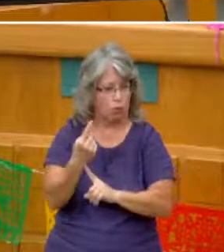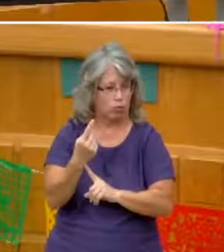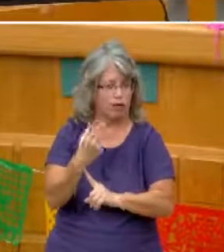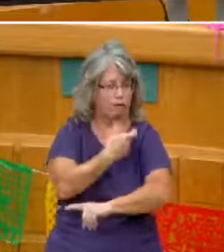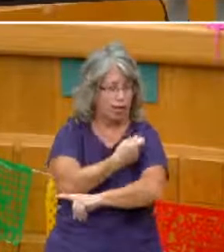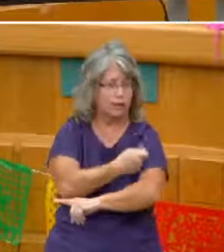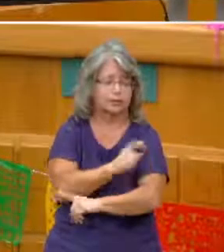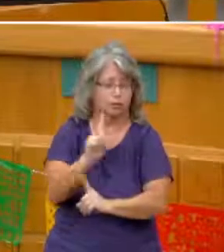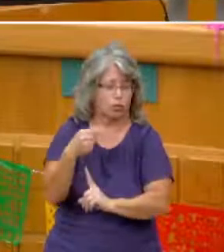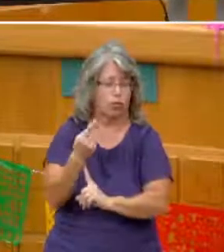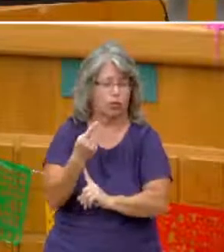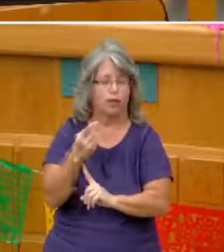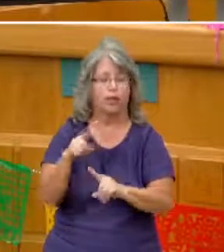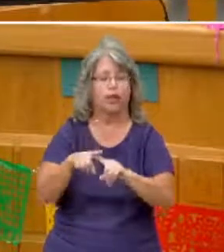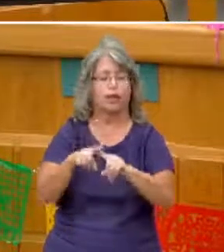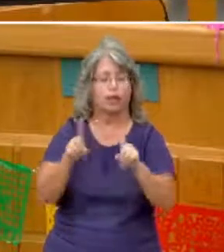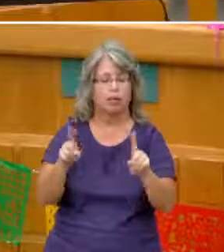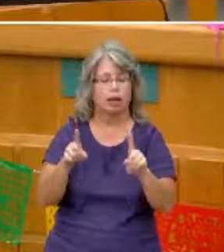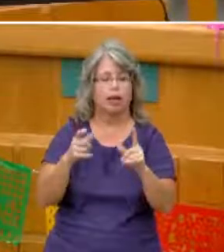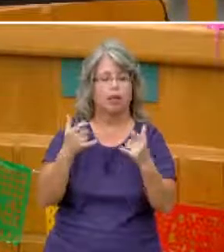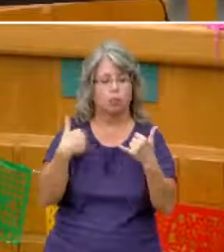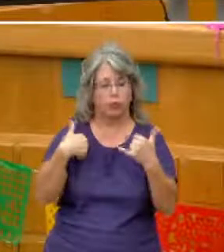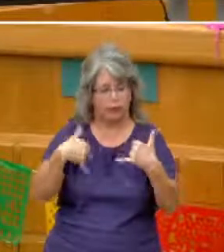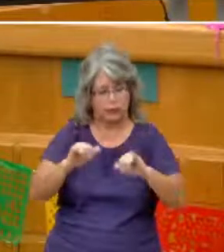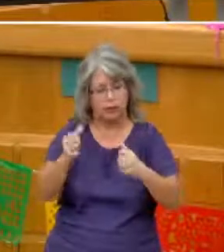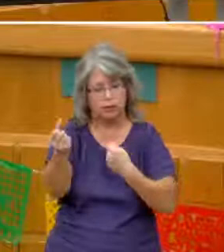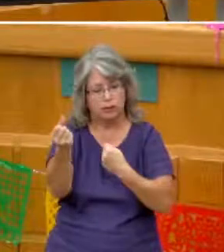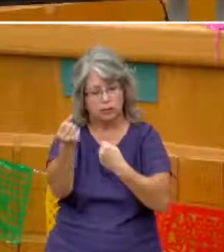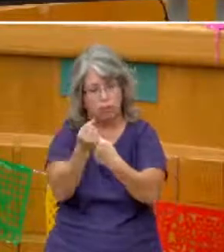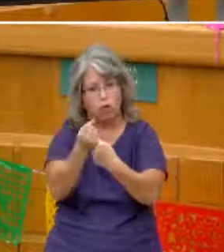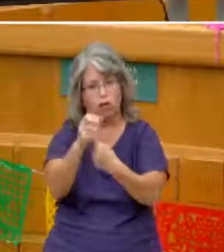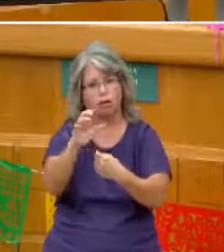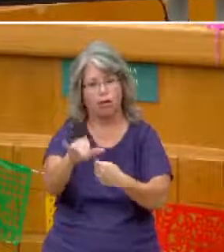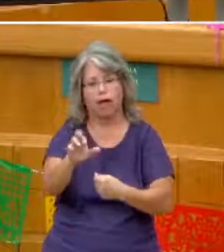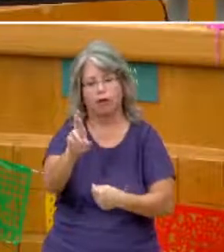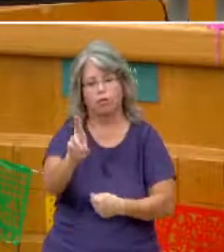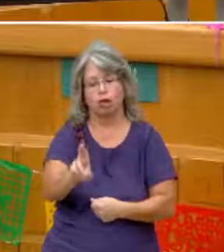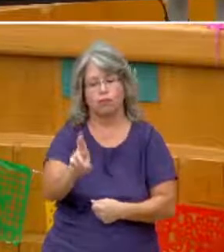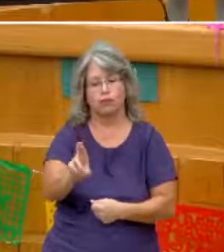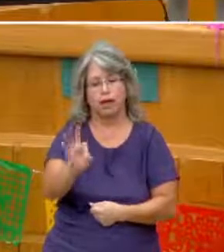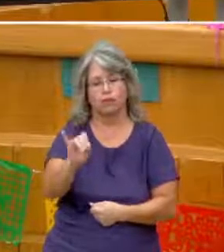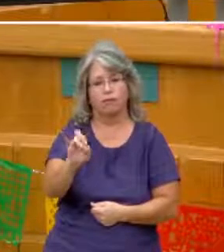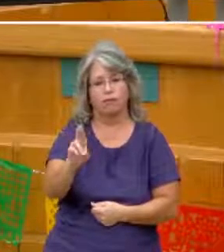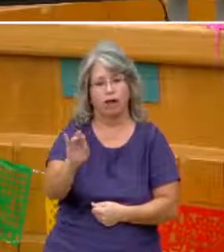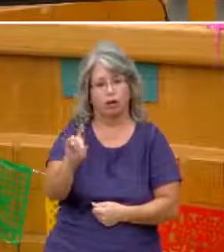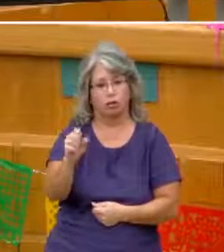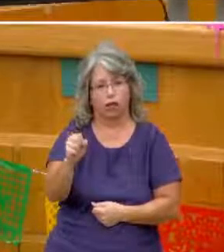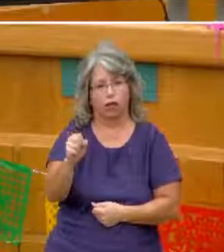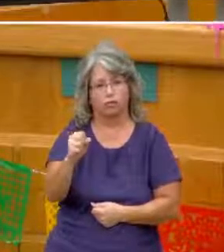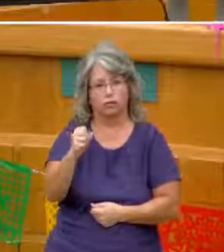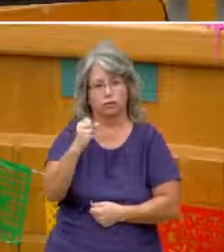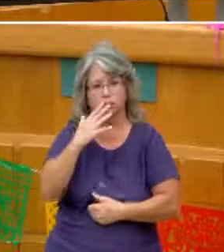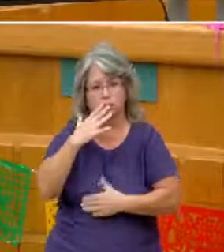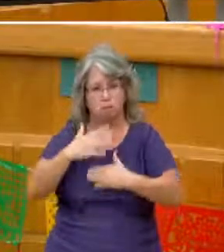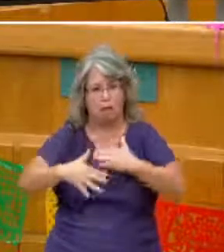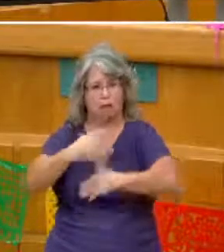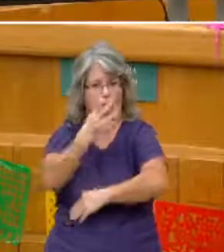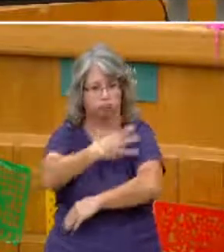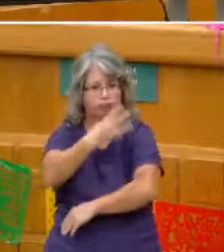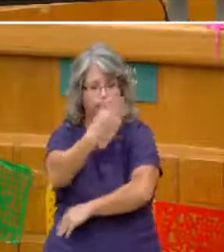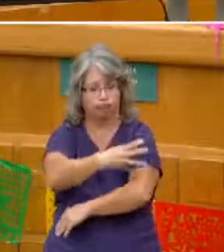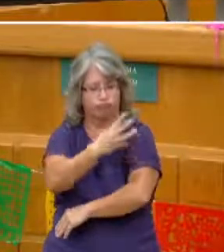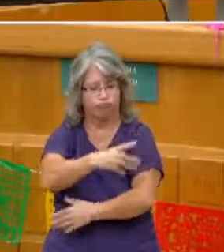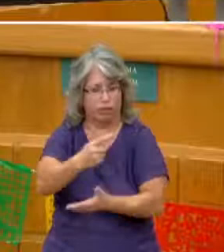Fairgrounds with the support of a state of Texas team. This treatment that I'm talking about requires a doctor's referral and is another